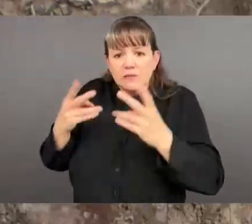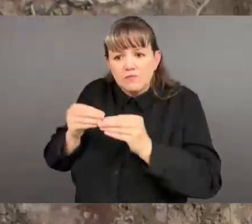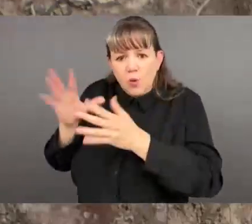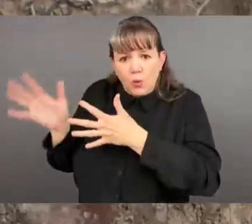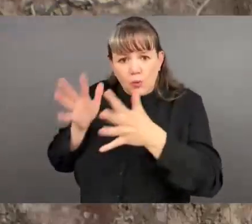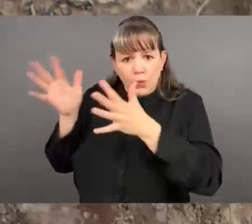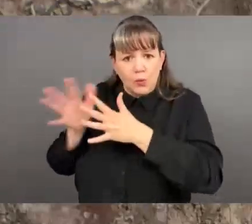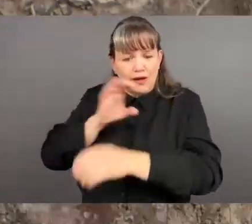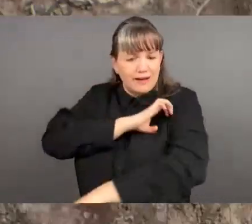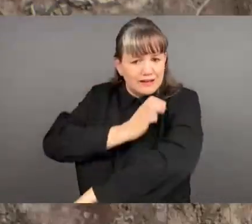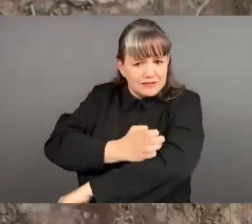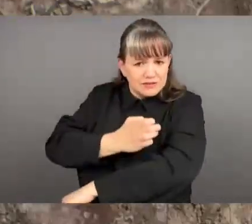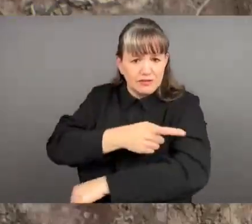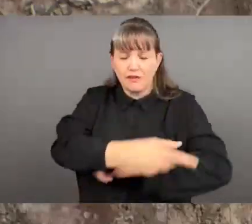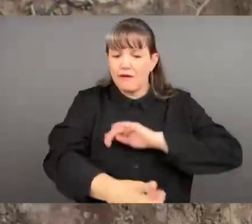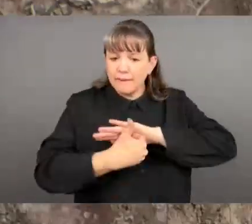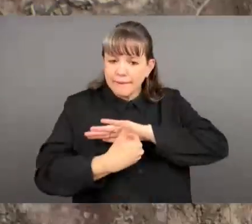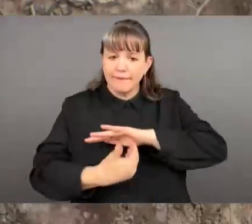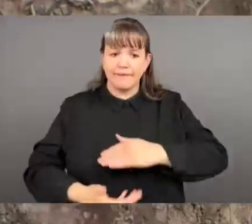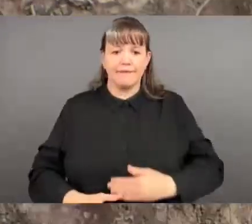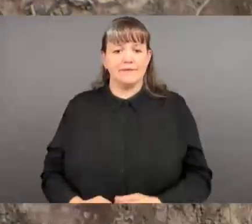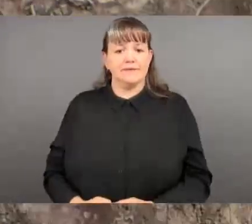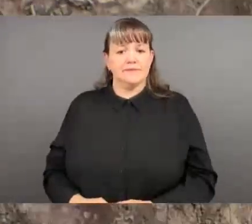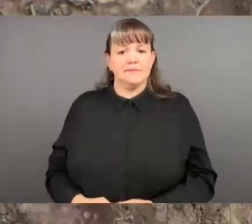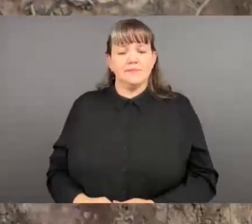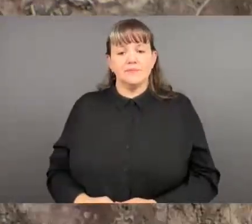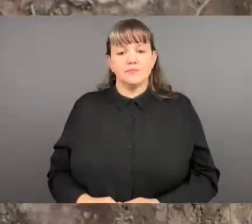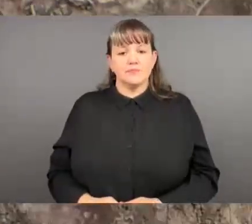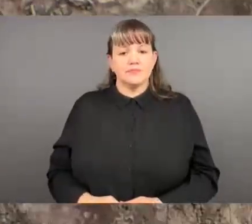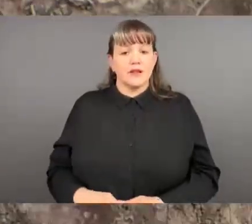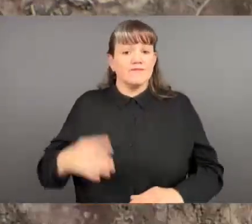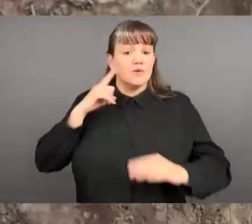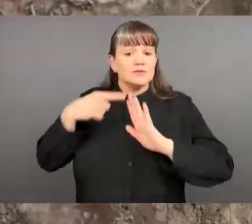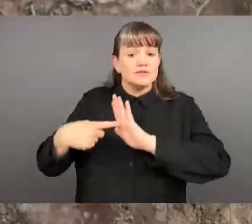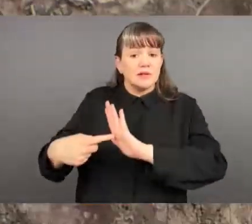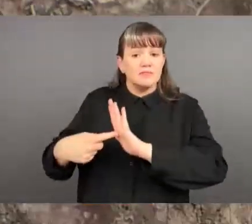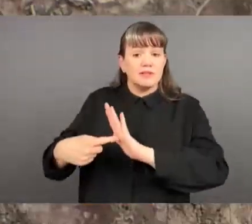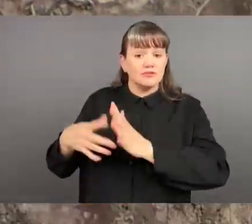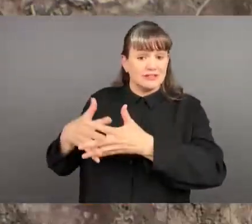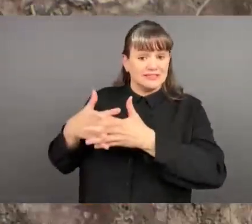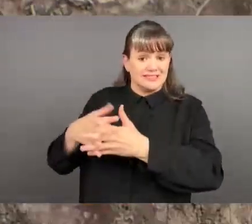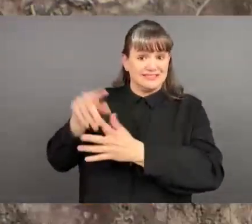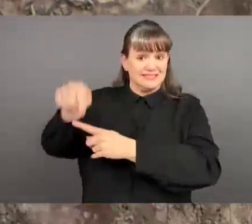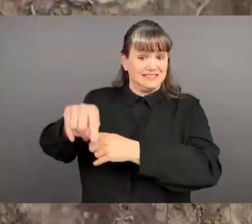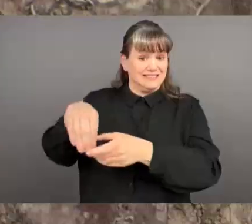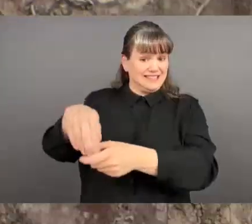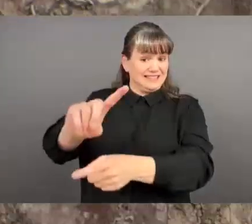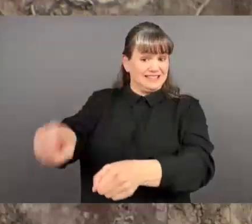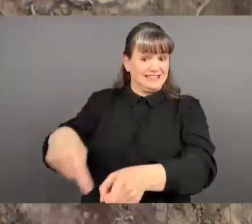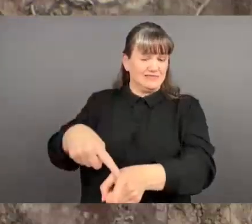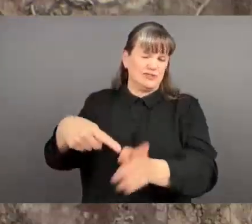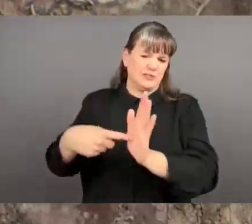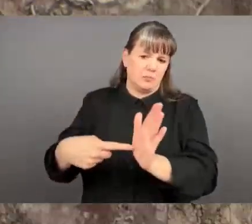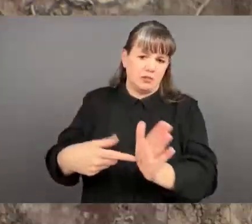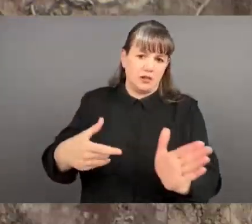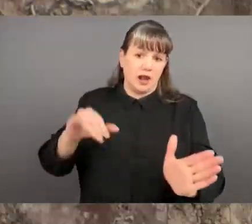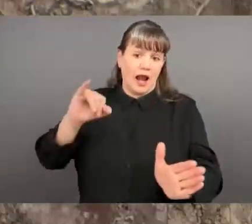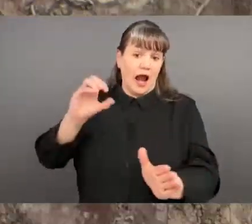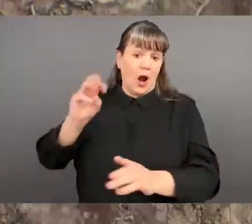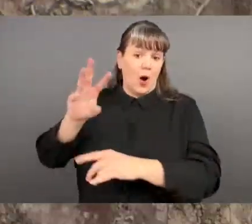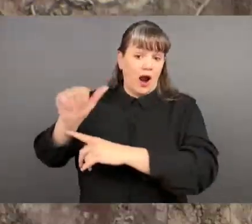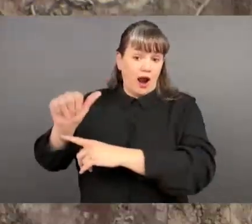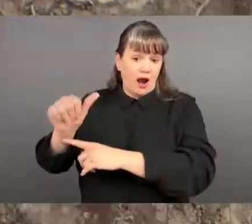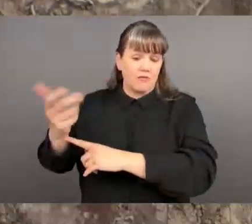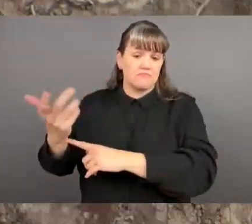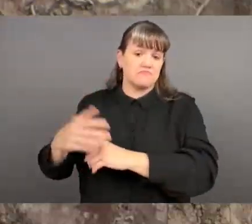States, for example, in Texas, for example, in Iowa, for example, they lead on wind projects. Is the new slogan